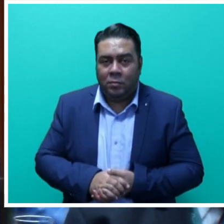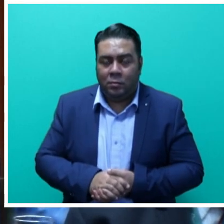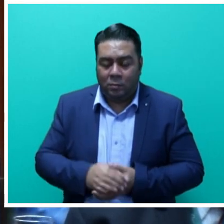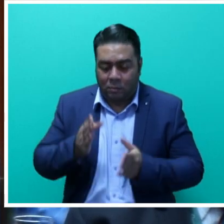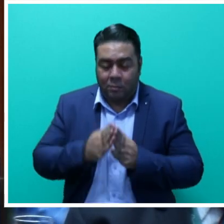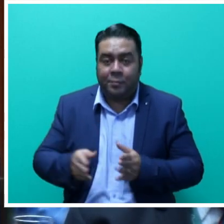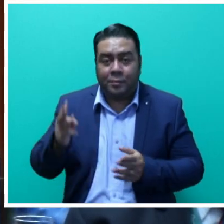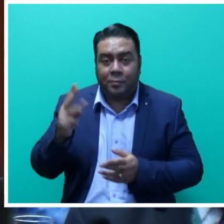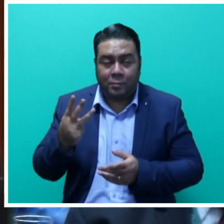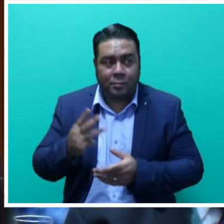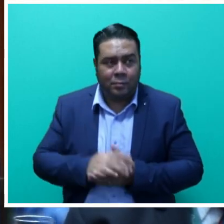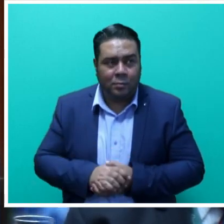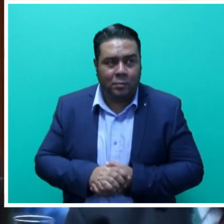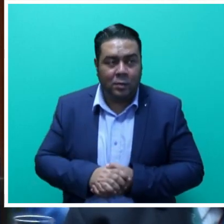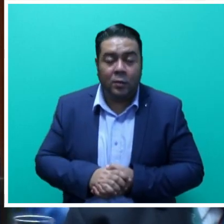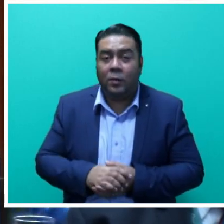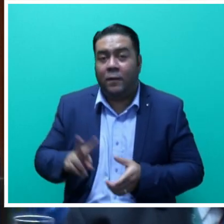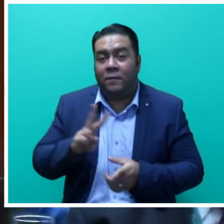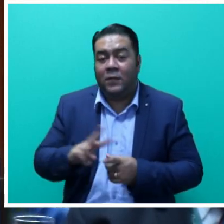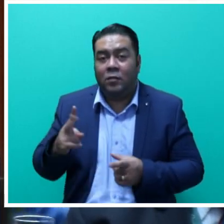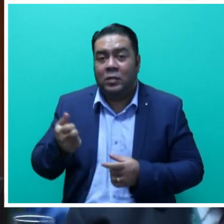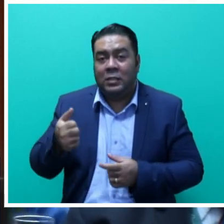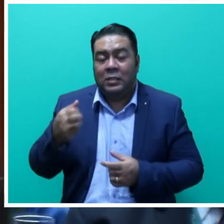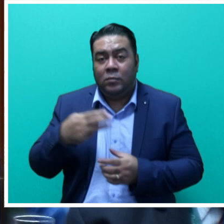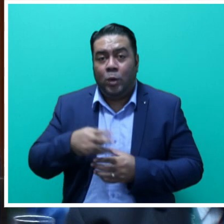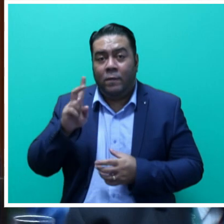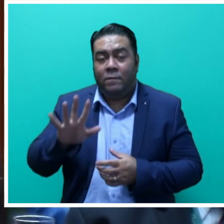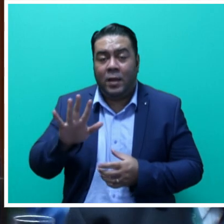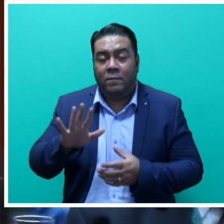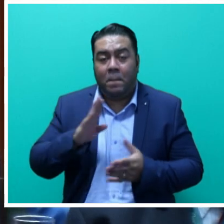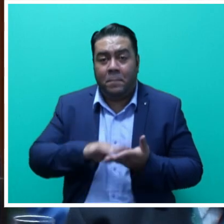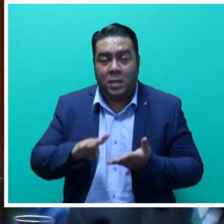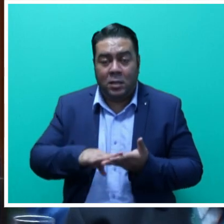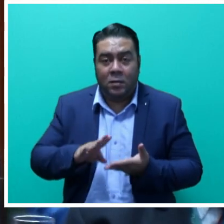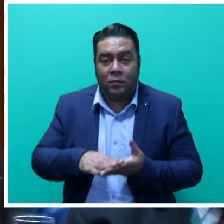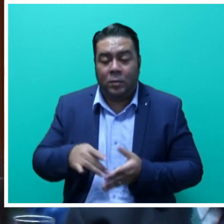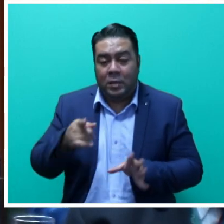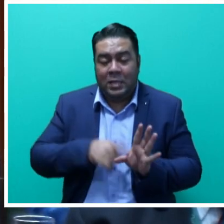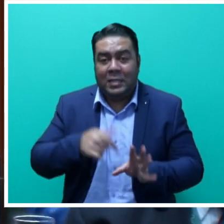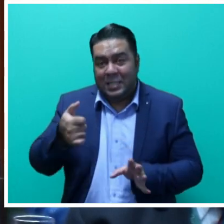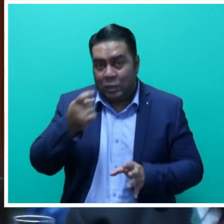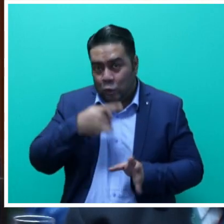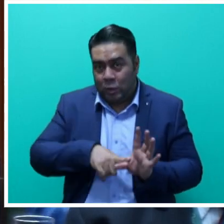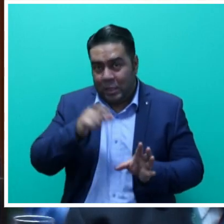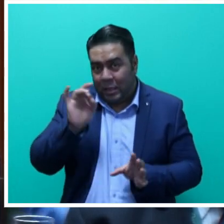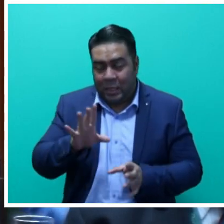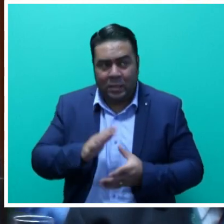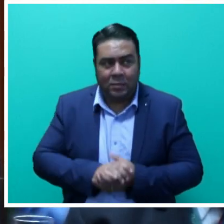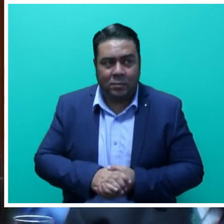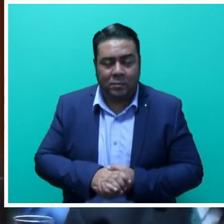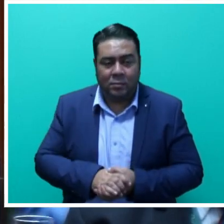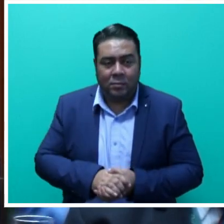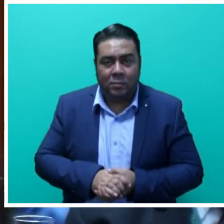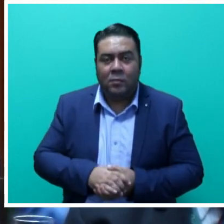3, which is valued at $68.5 million, will tentatively run from year 6 to year 10. Building on the previous